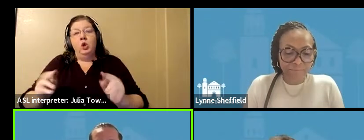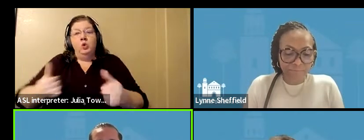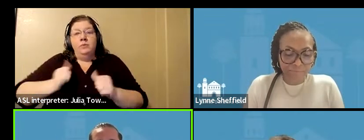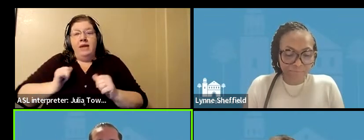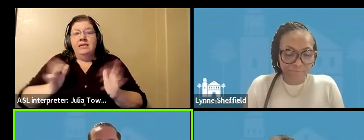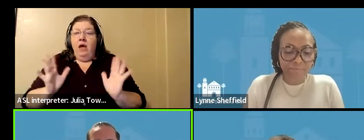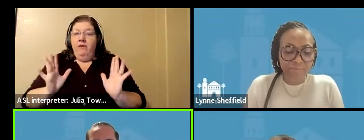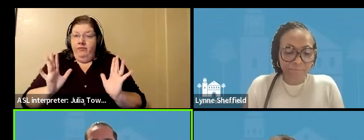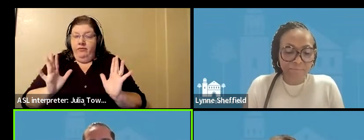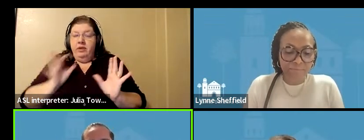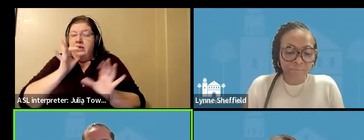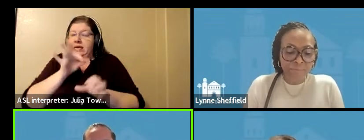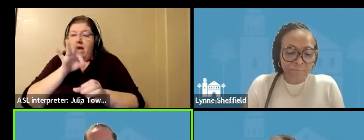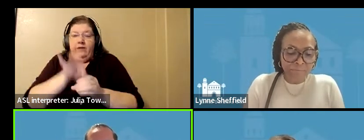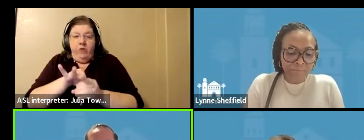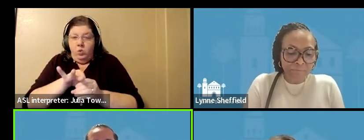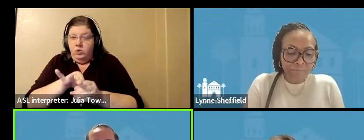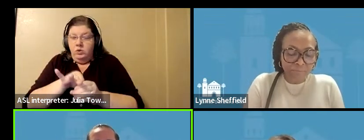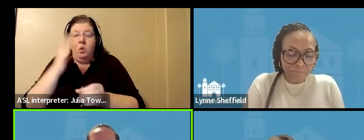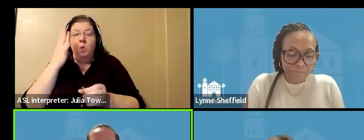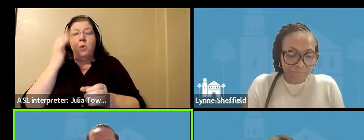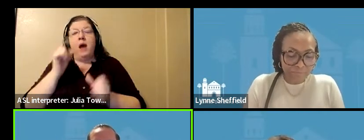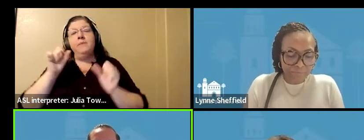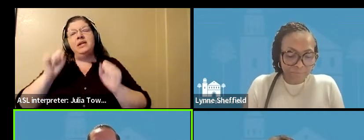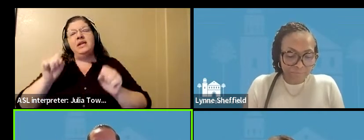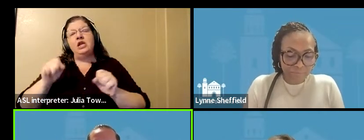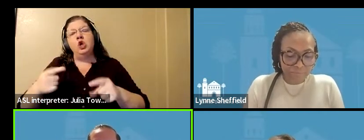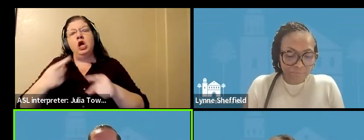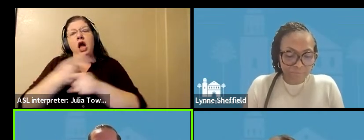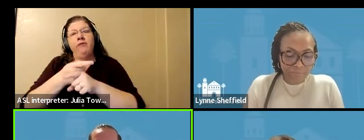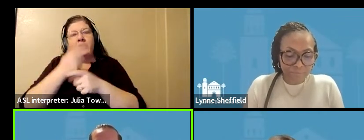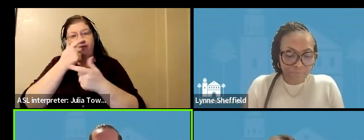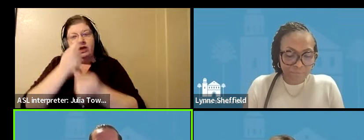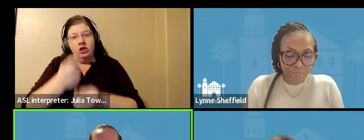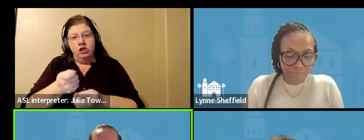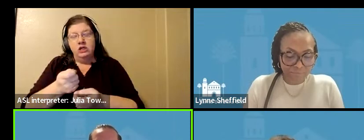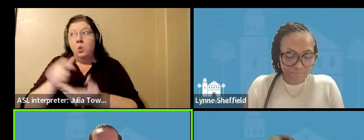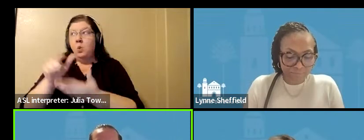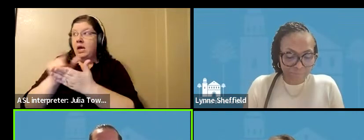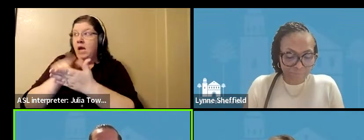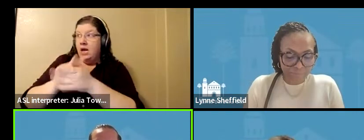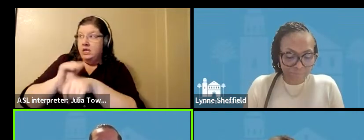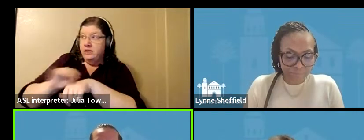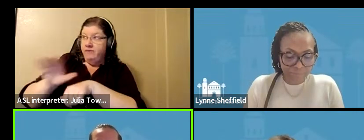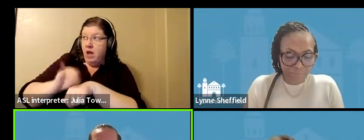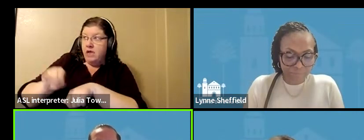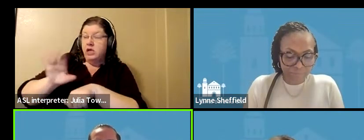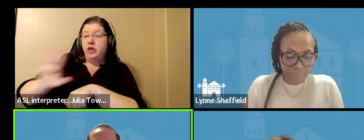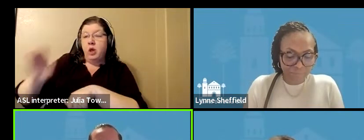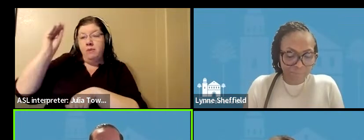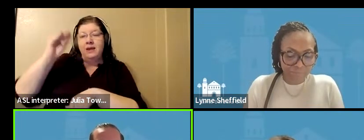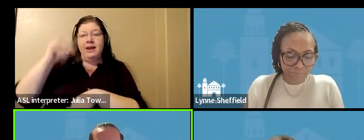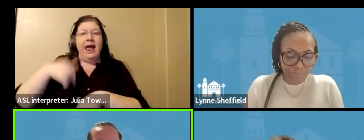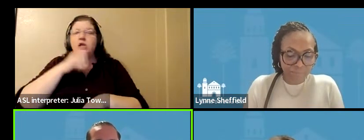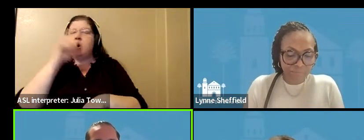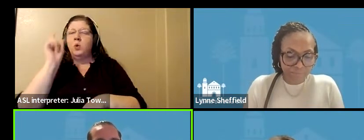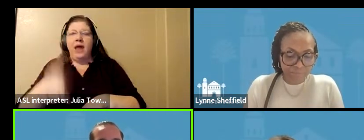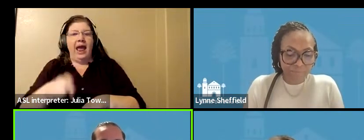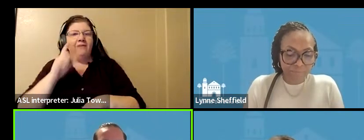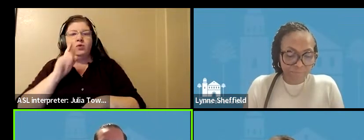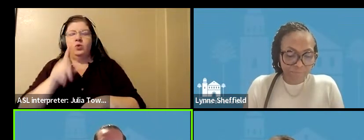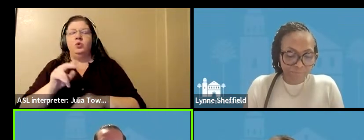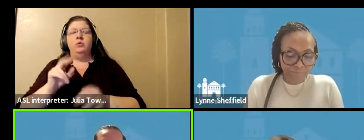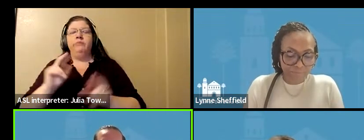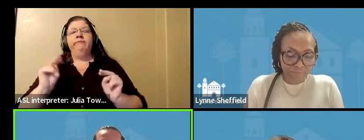from this item because of a potential conflict of interest. We got legal advice, and the opinion was that I did not have to recuse myself for this item.